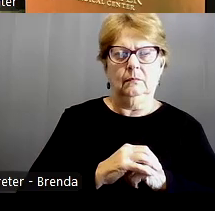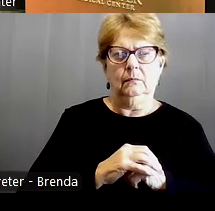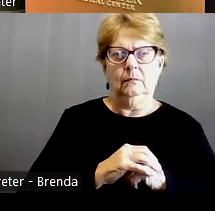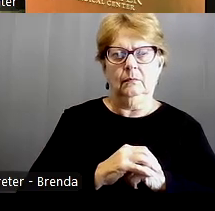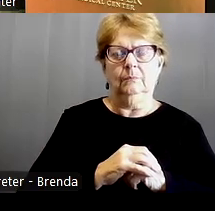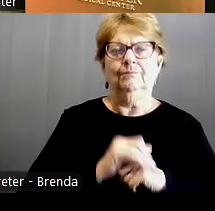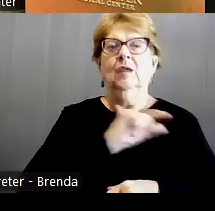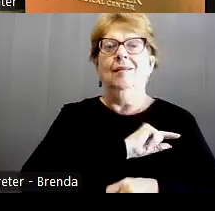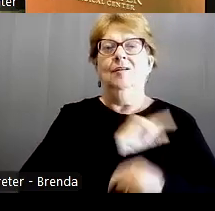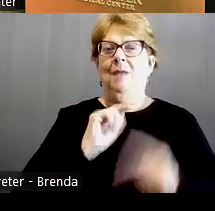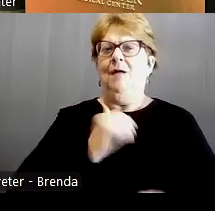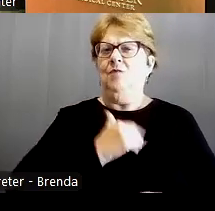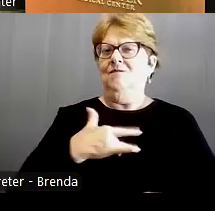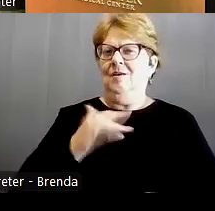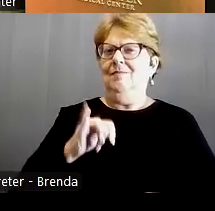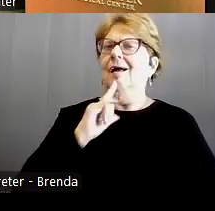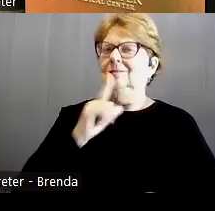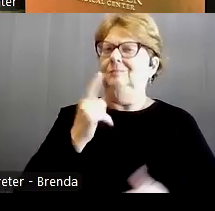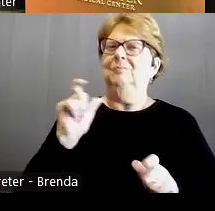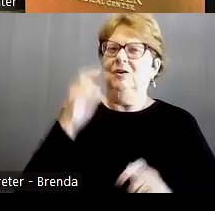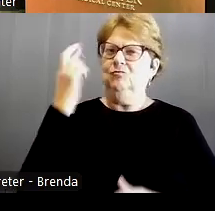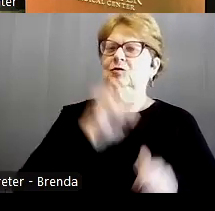Guilt about our feelings is a major reason we avoid them.